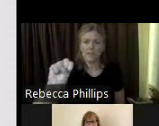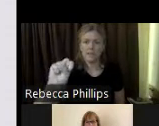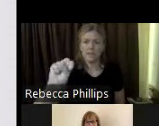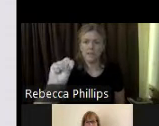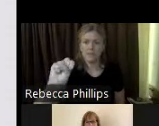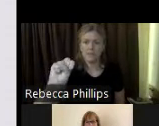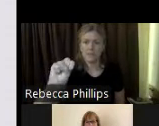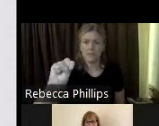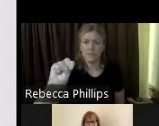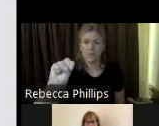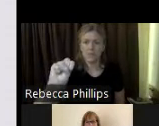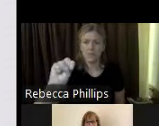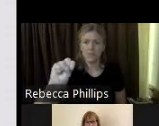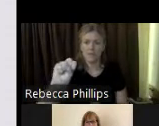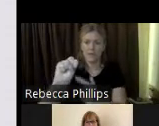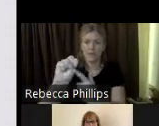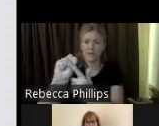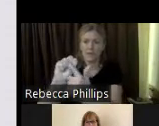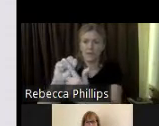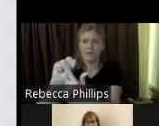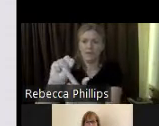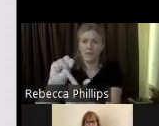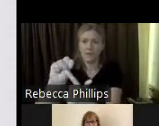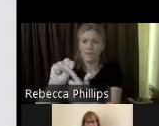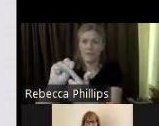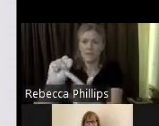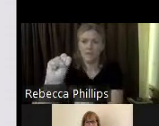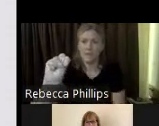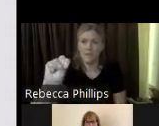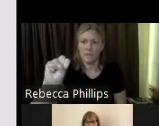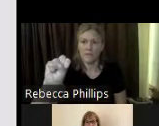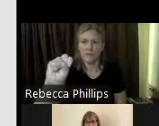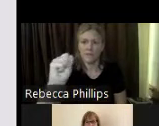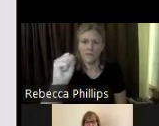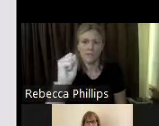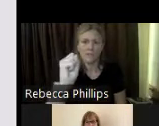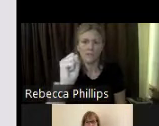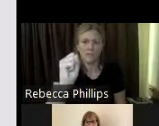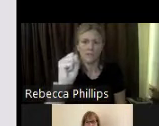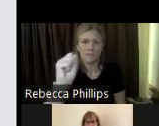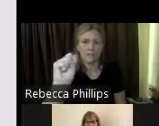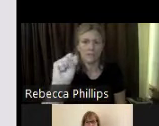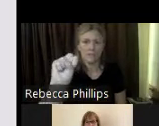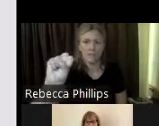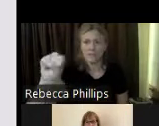S, your thumb kind of right in the middle of your fingers.